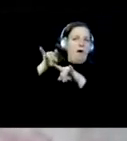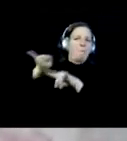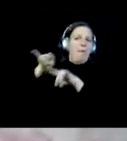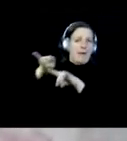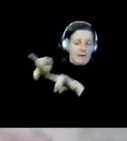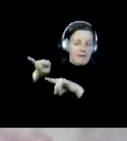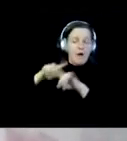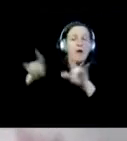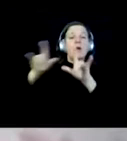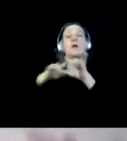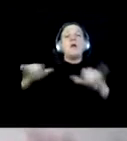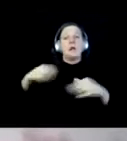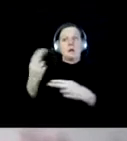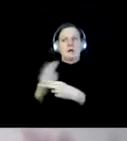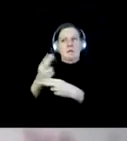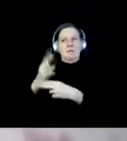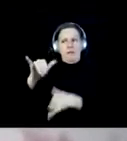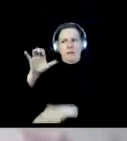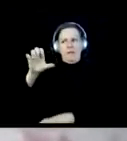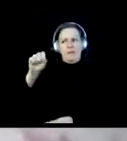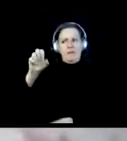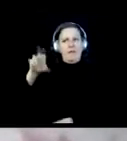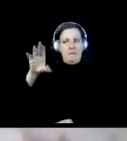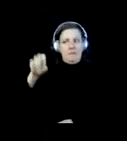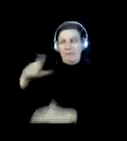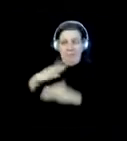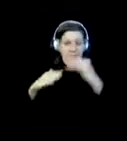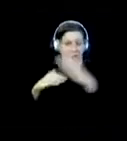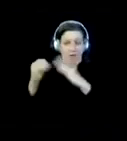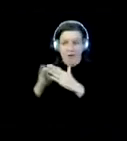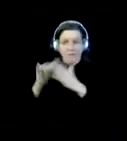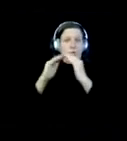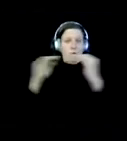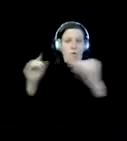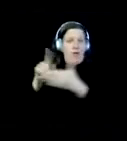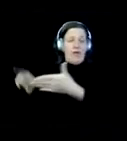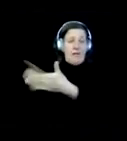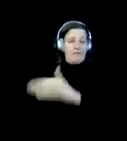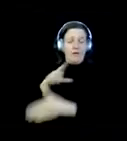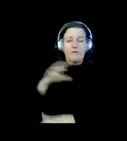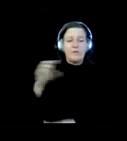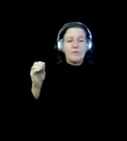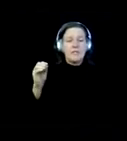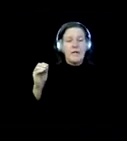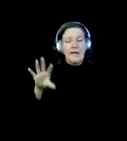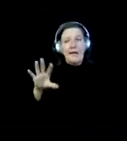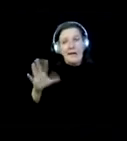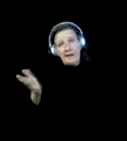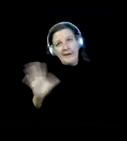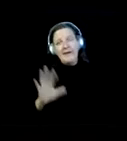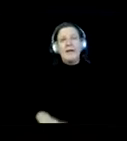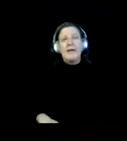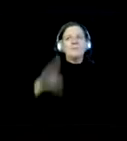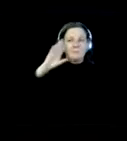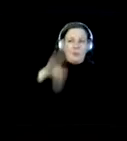used by Essence. Like they are comfortable with that level of critique and kind of probably knew they were going to get